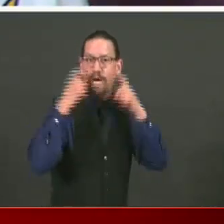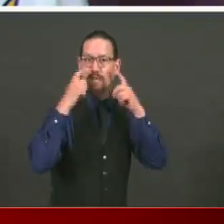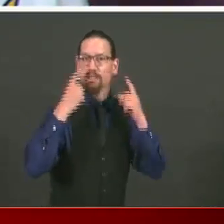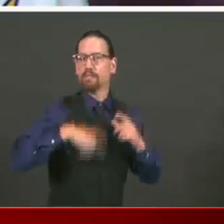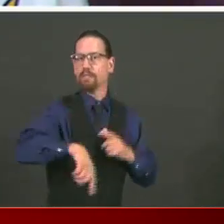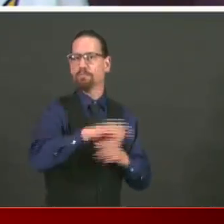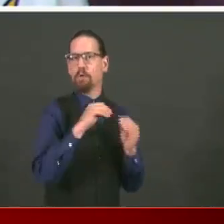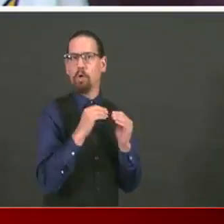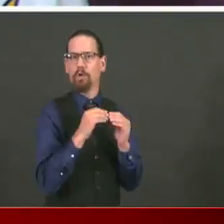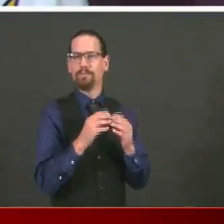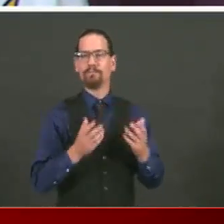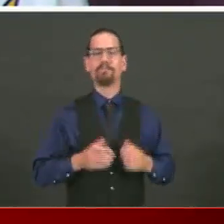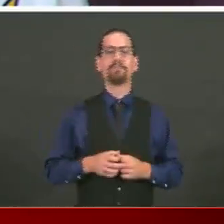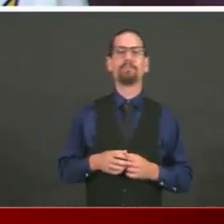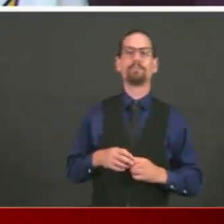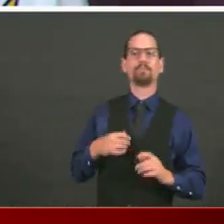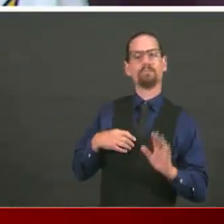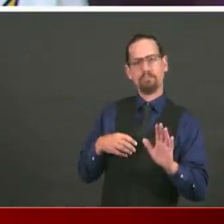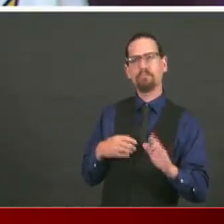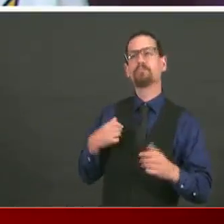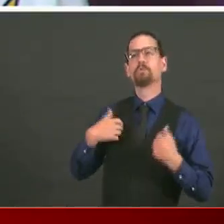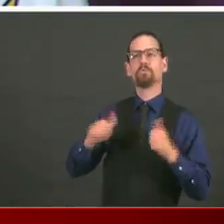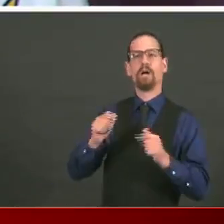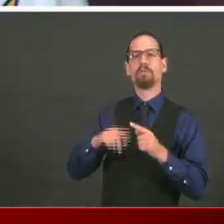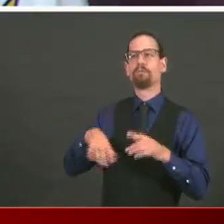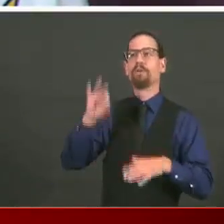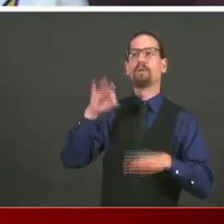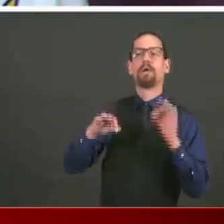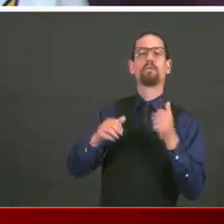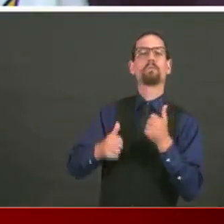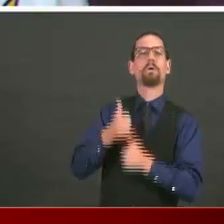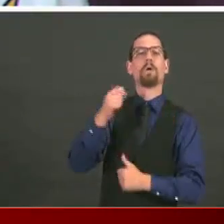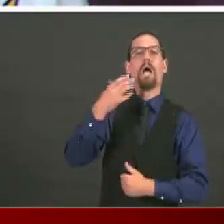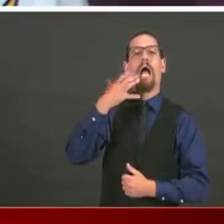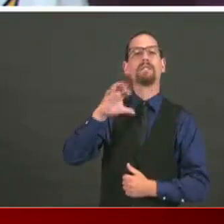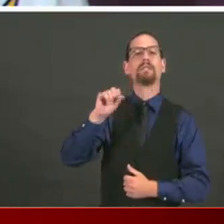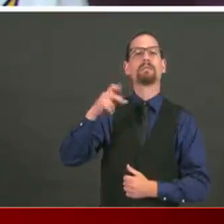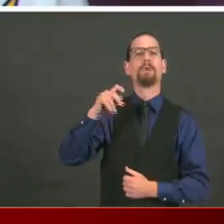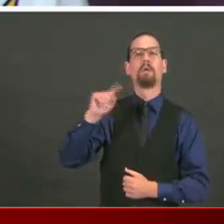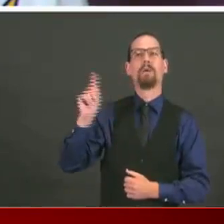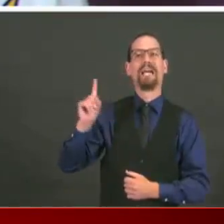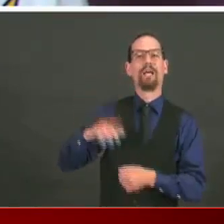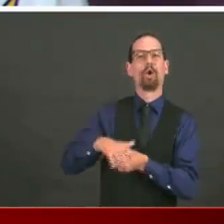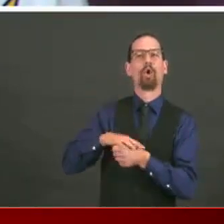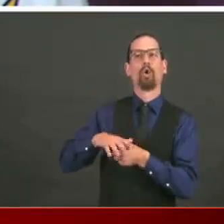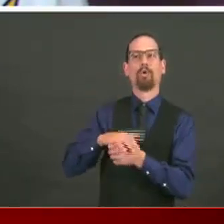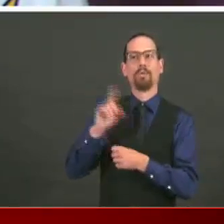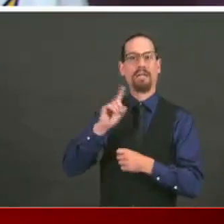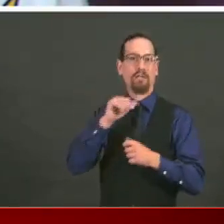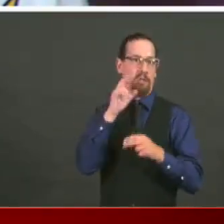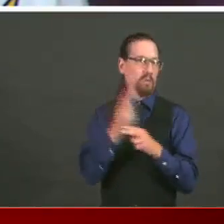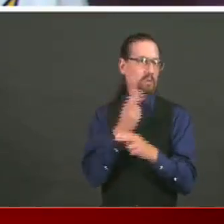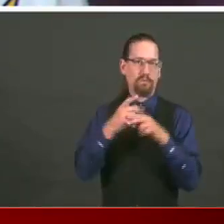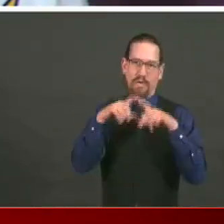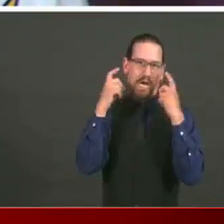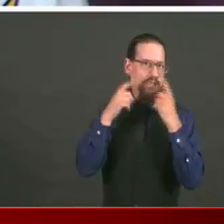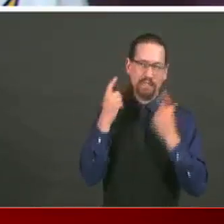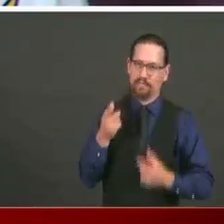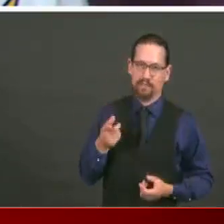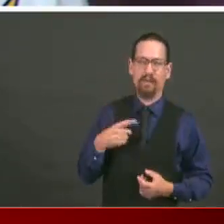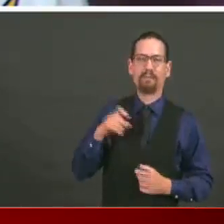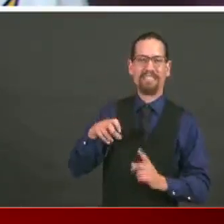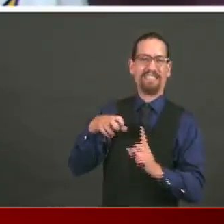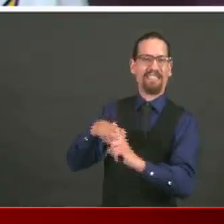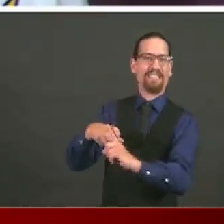the hotspots where people are gathering not wearing masks. Applying the notion of kindness and consideration,